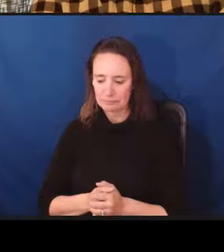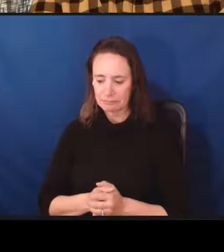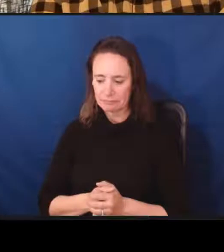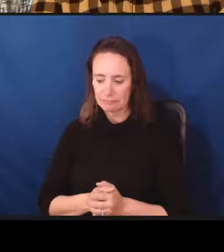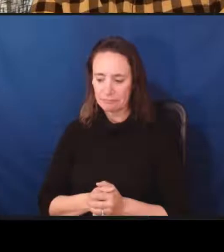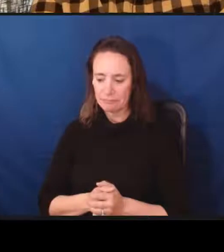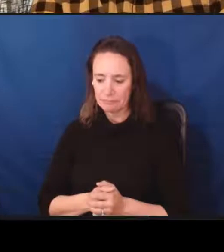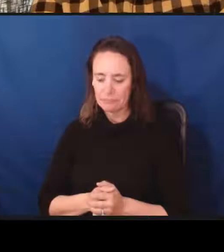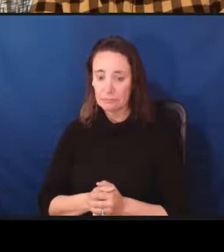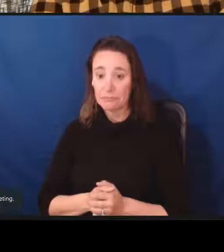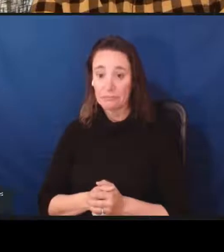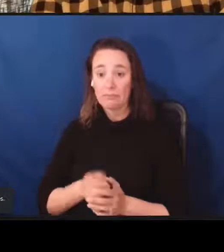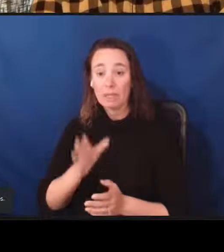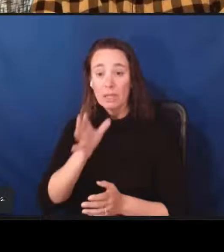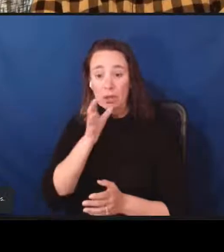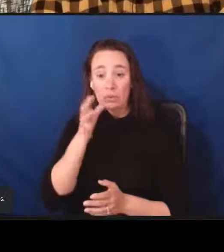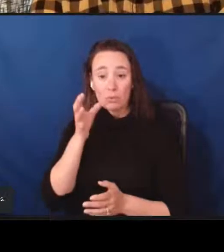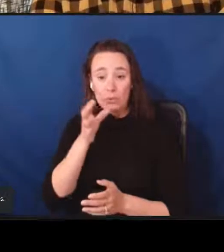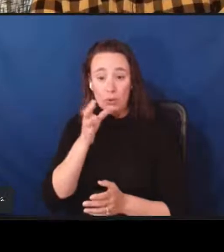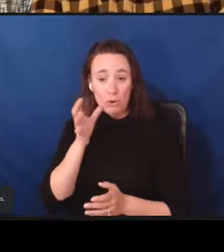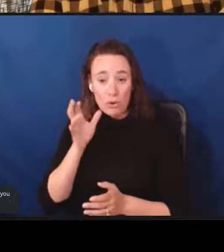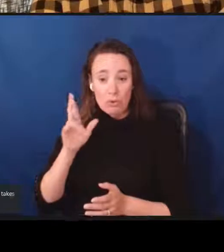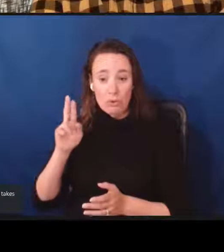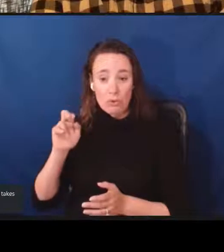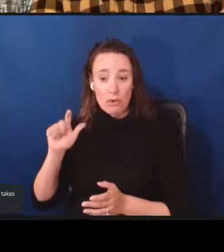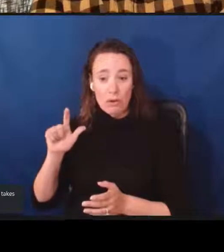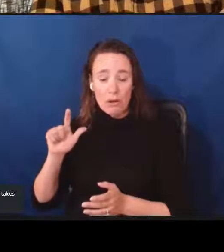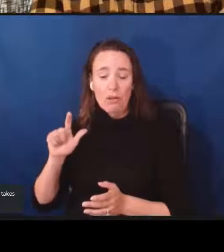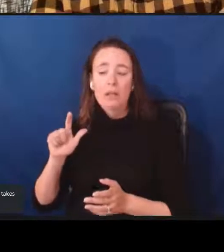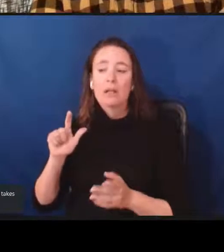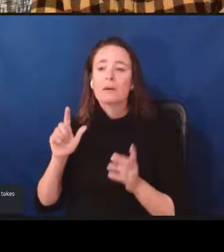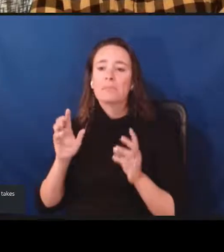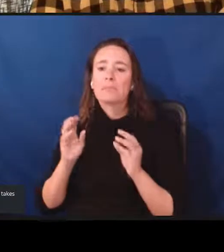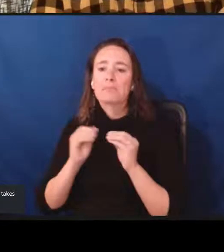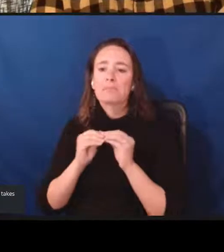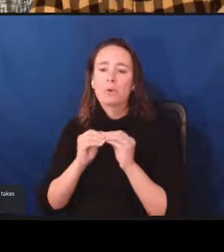in rural communities, it takes a little more time